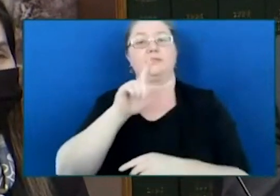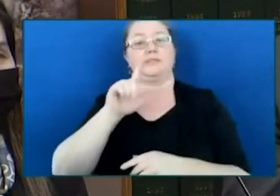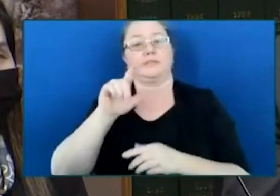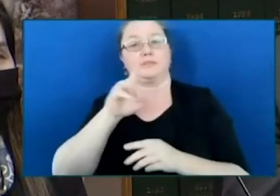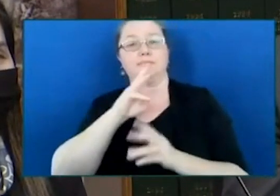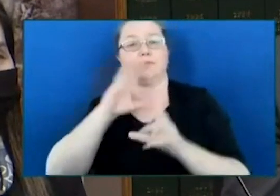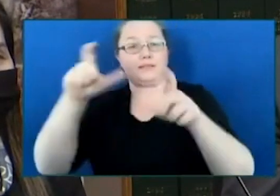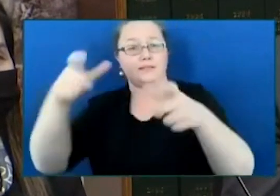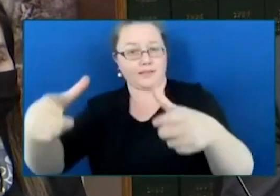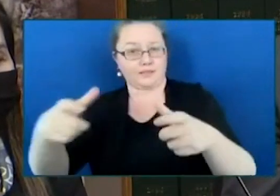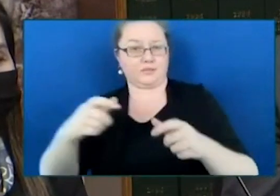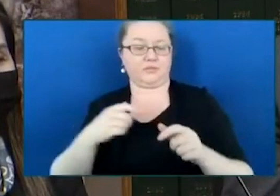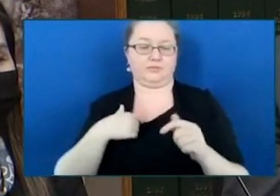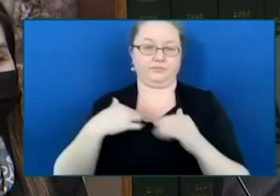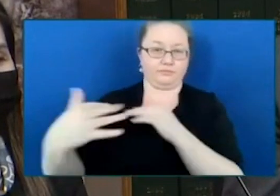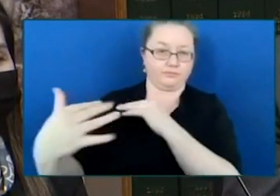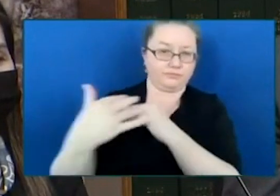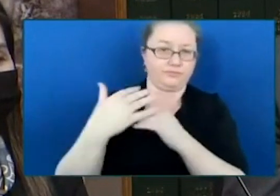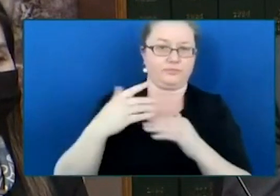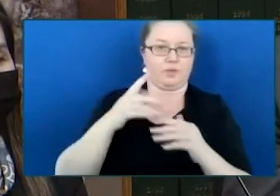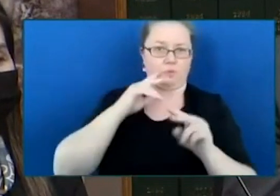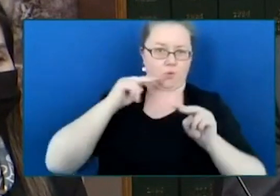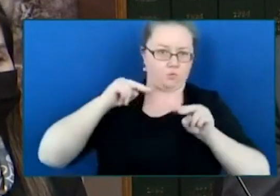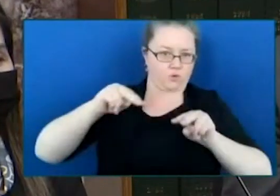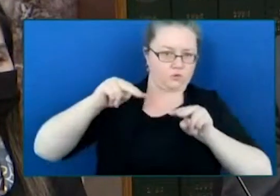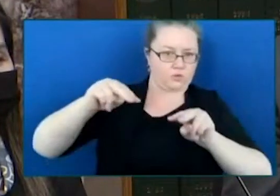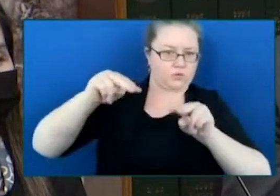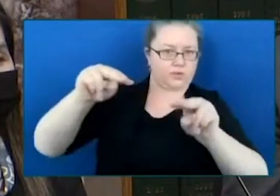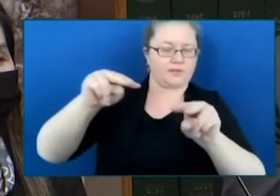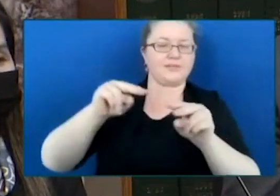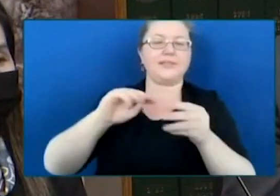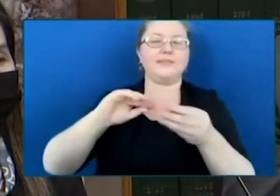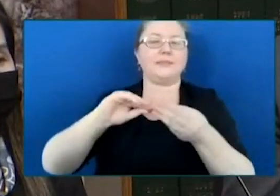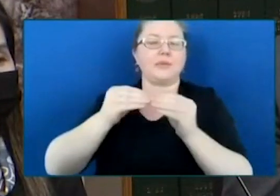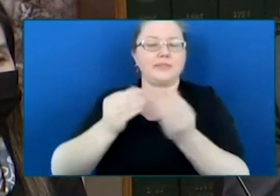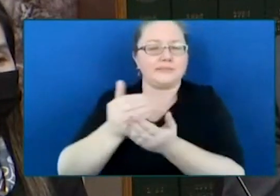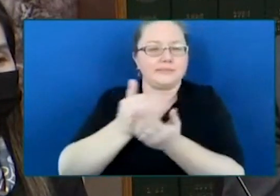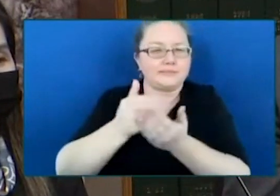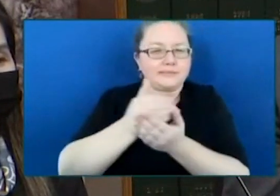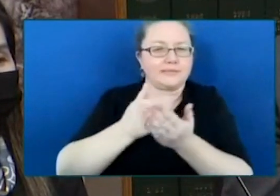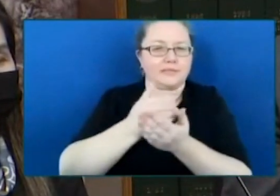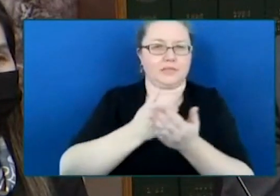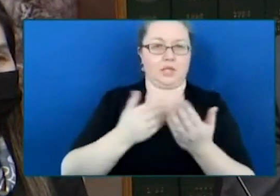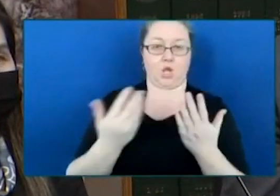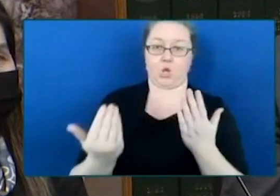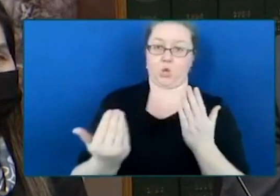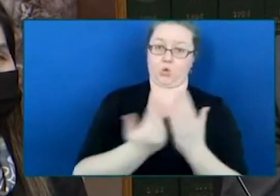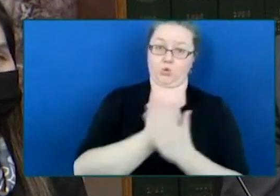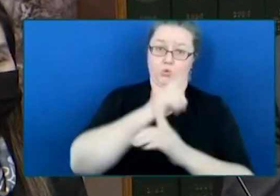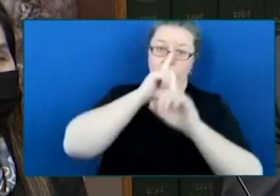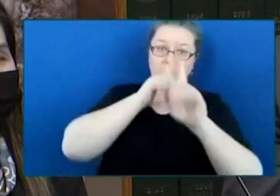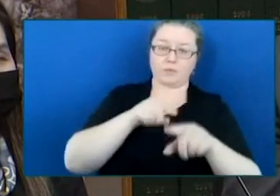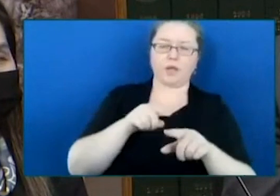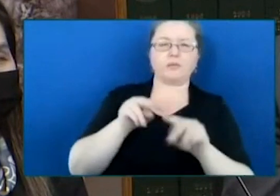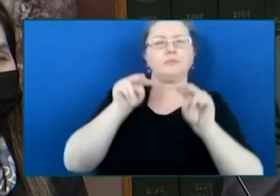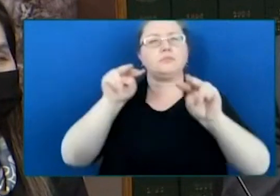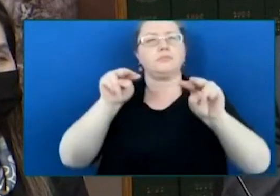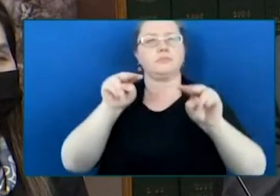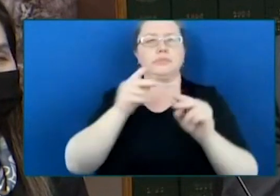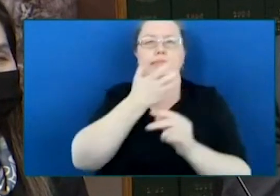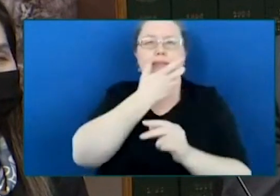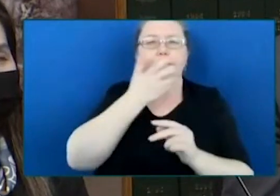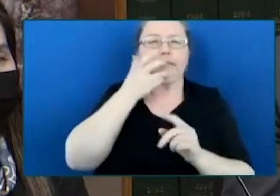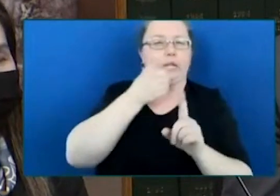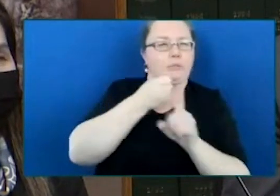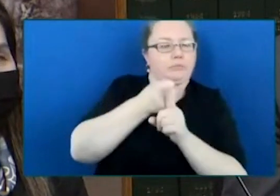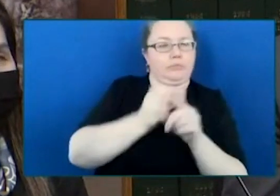start collecting the best data possible. It looks like a new extreme heat response framework that will better predict where and when heat waves will hit and how